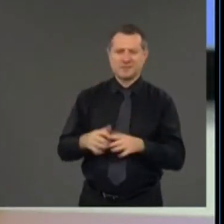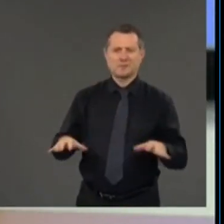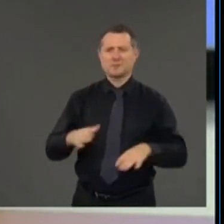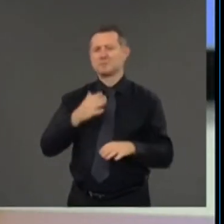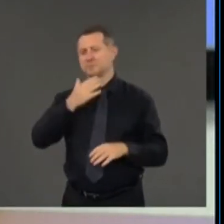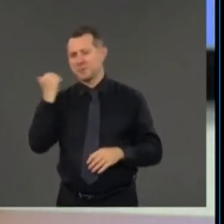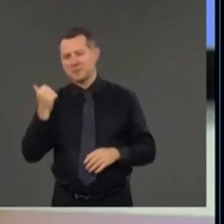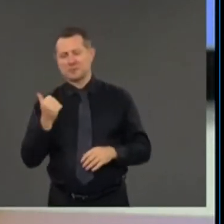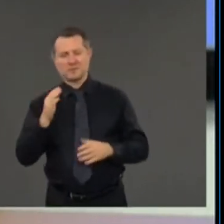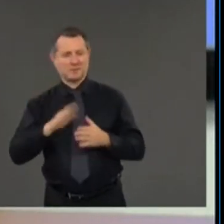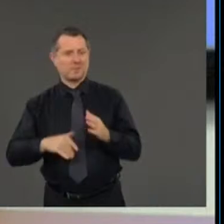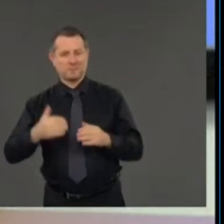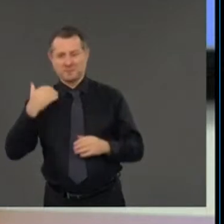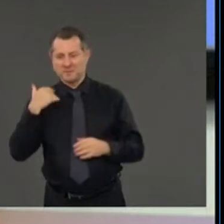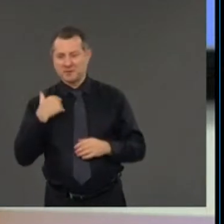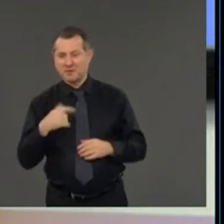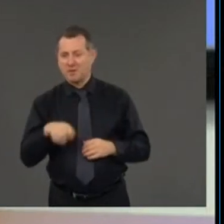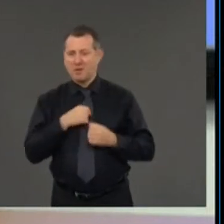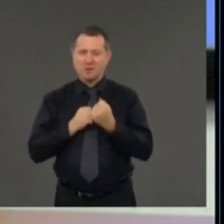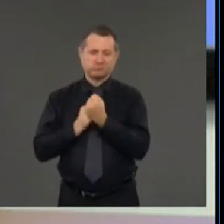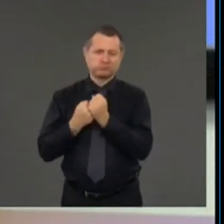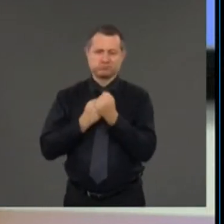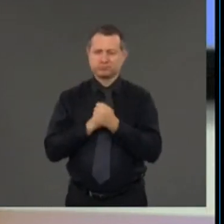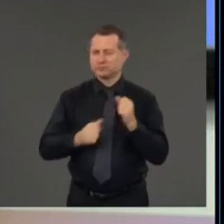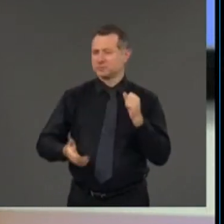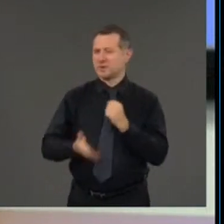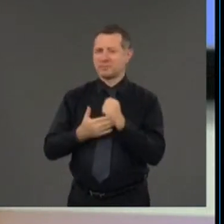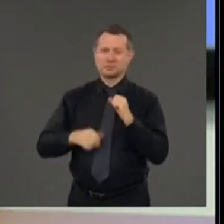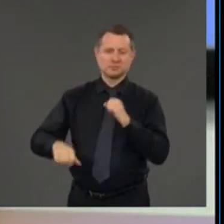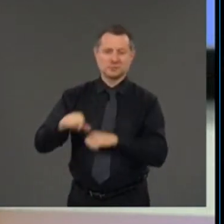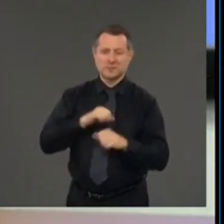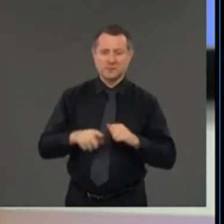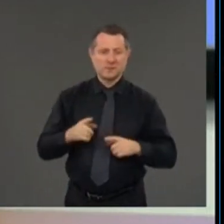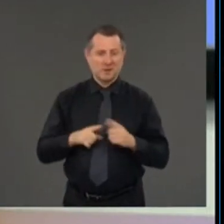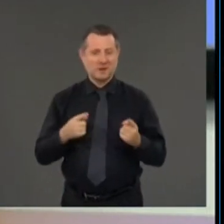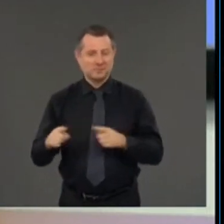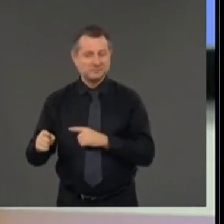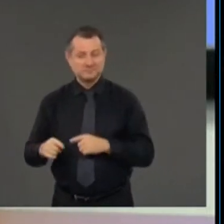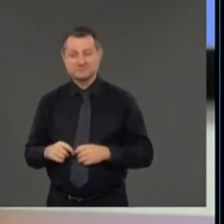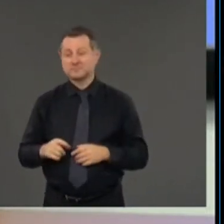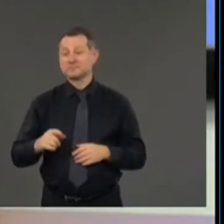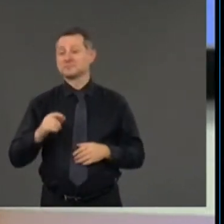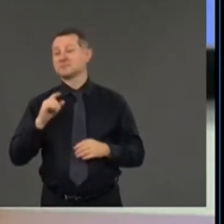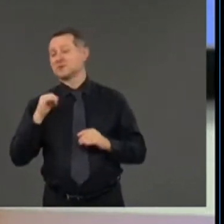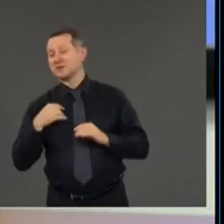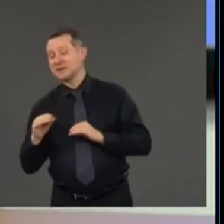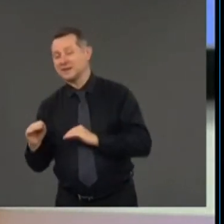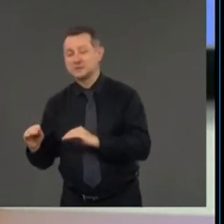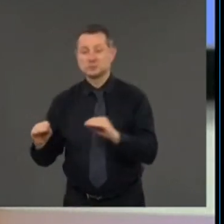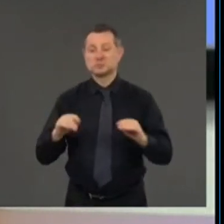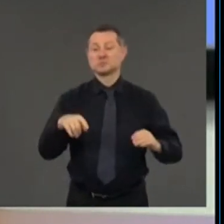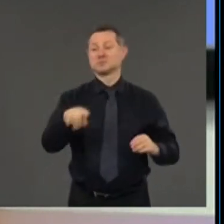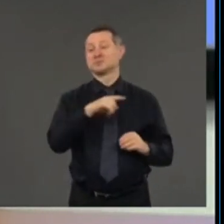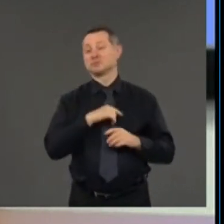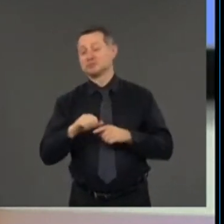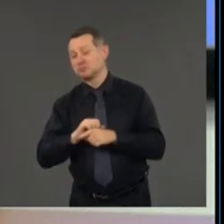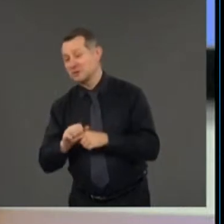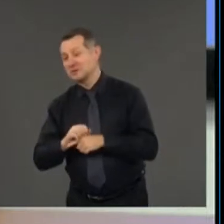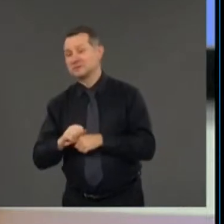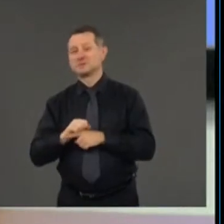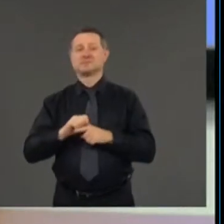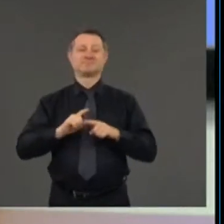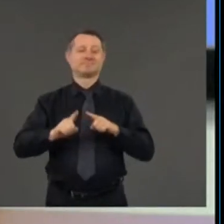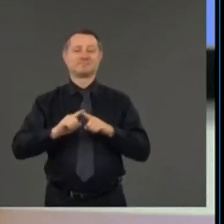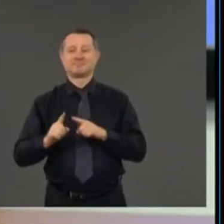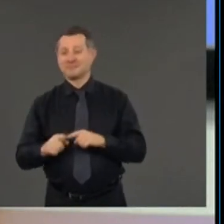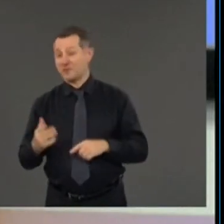help our partners understand and to improve the education and training. Because there were a limited number